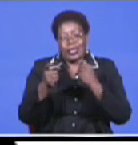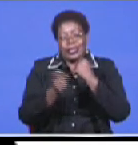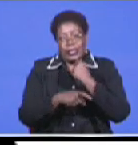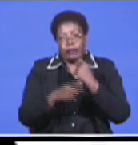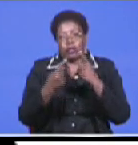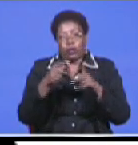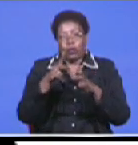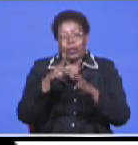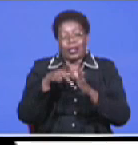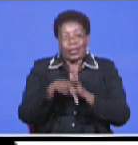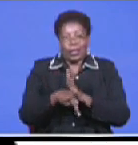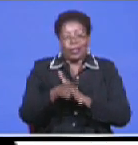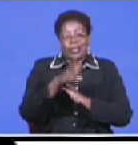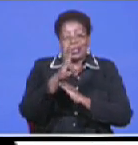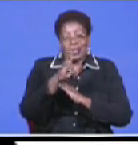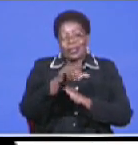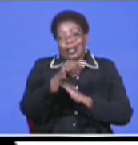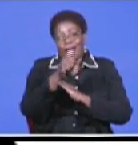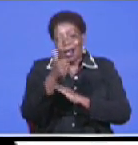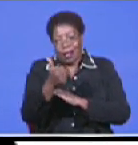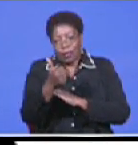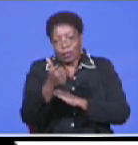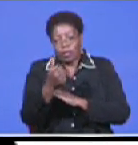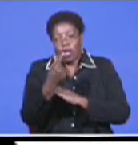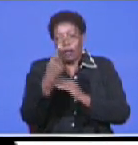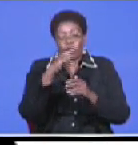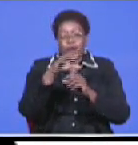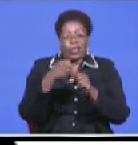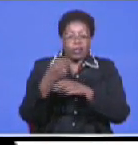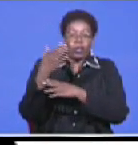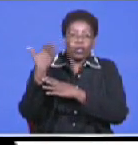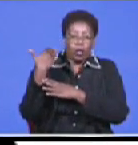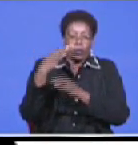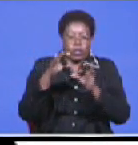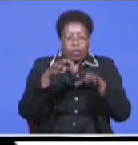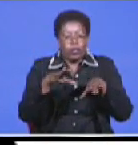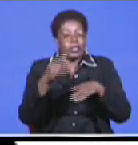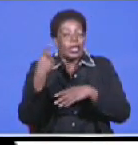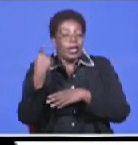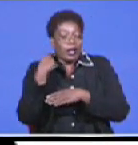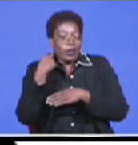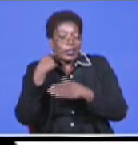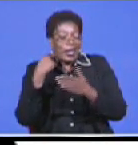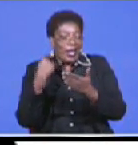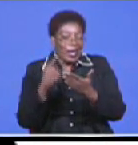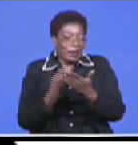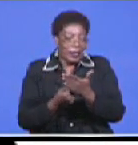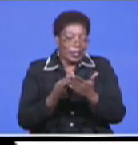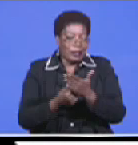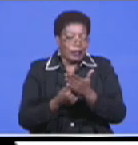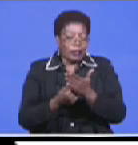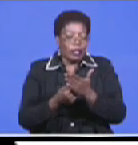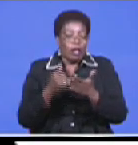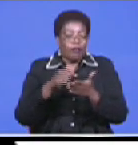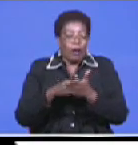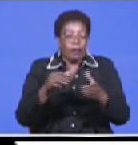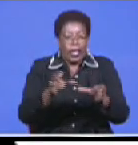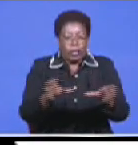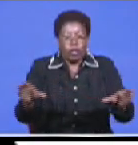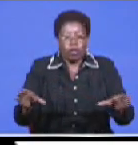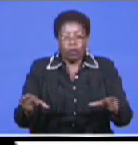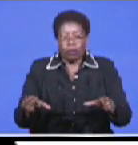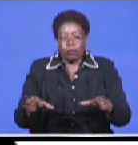in Fox Hill 7 years ago. Vern Currie tells us that jurors heard evidence from a crime scene investigator